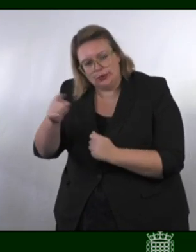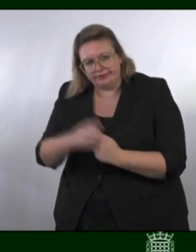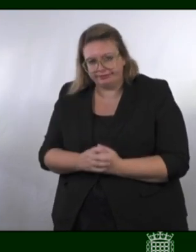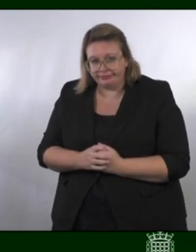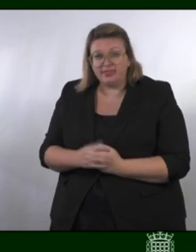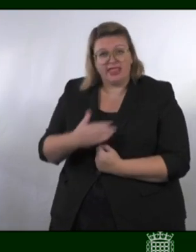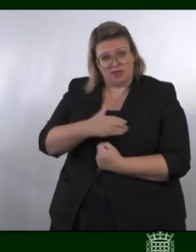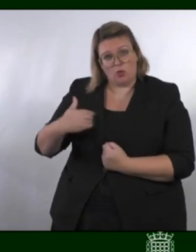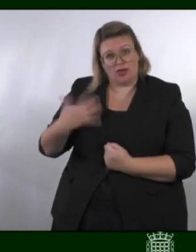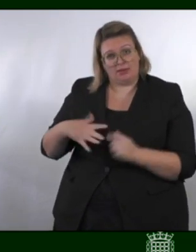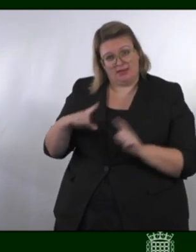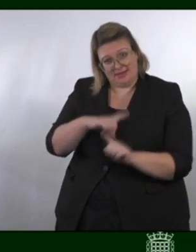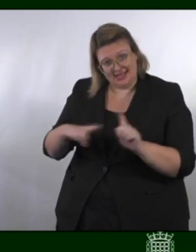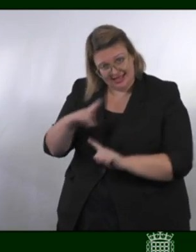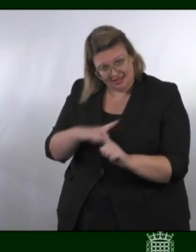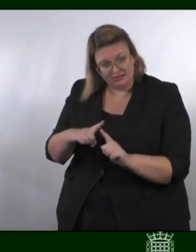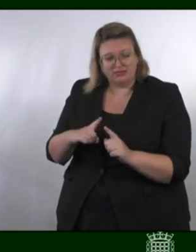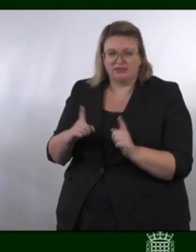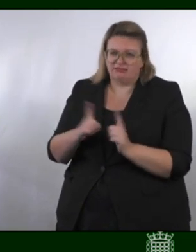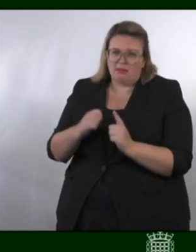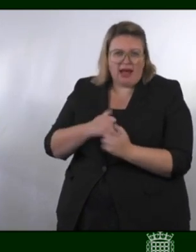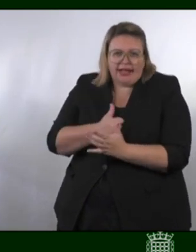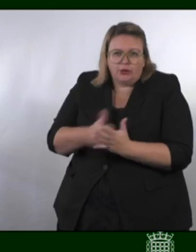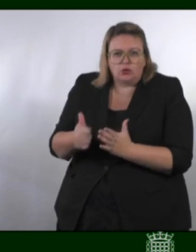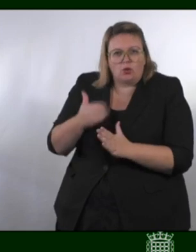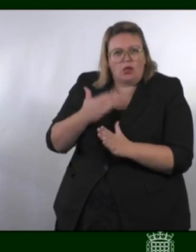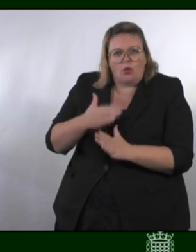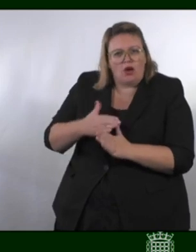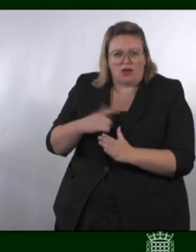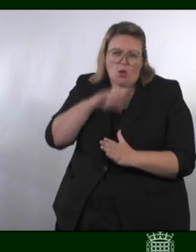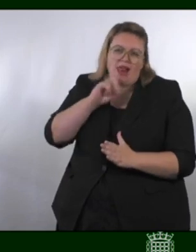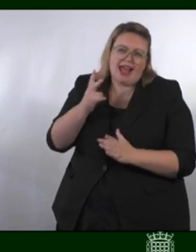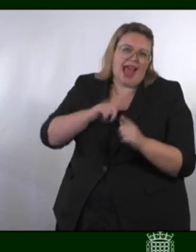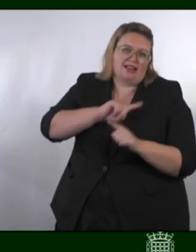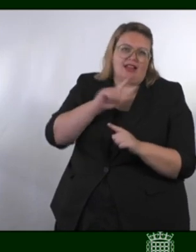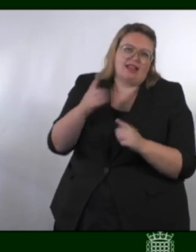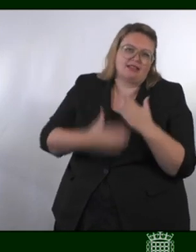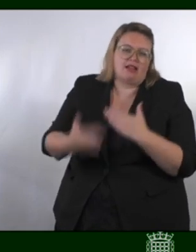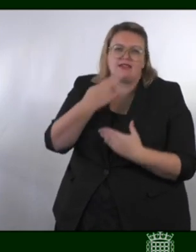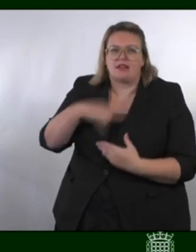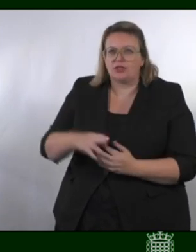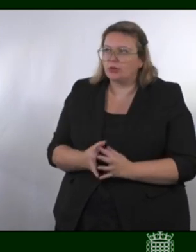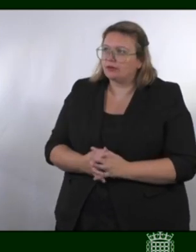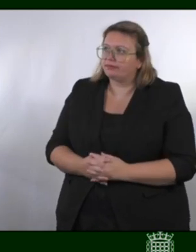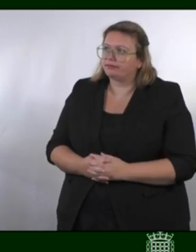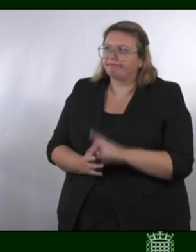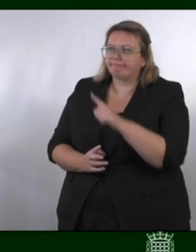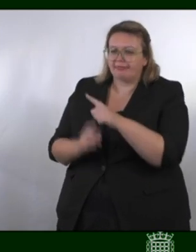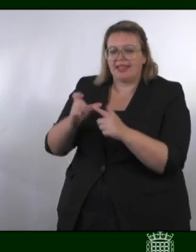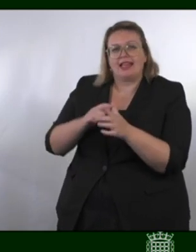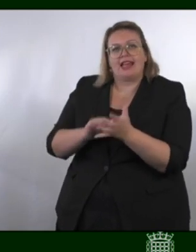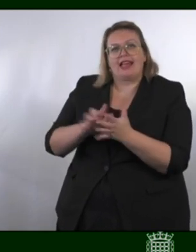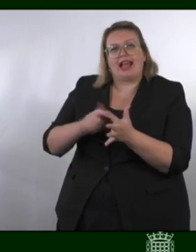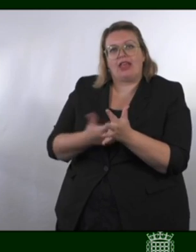colleagues and others in addition to my duties in this House. I shall have further such meetings later today. Catherine West. Mr. Speaker, could I